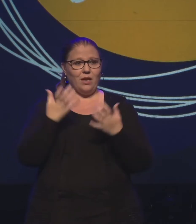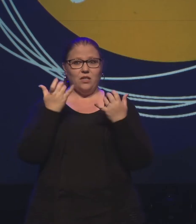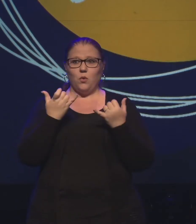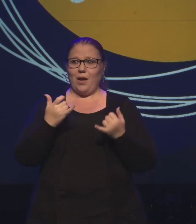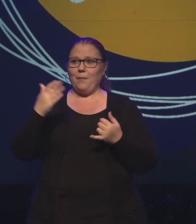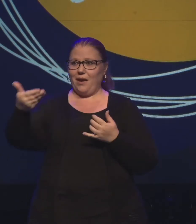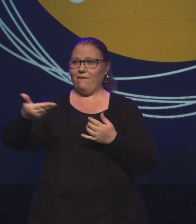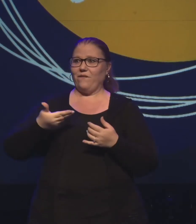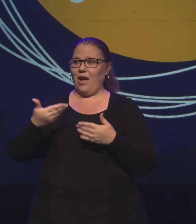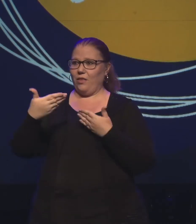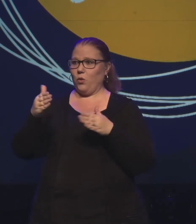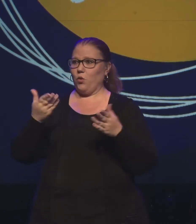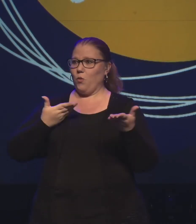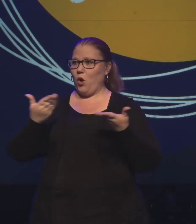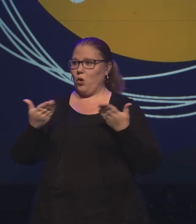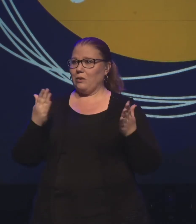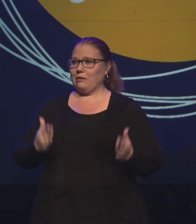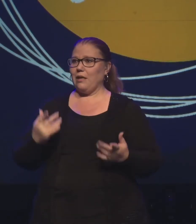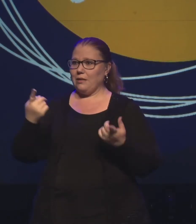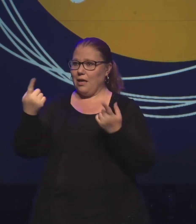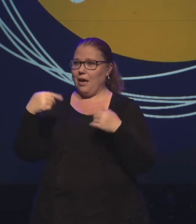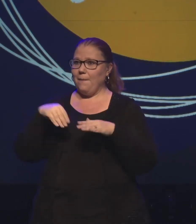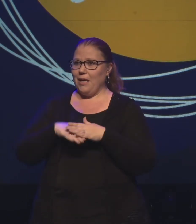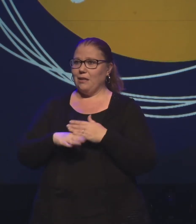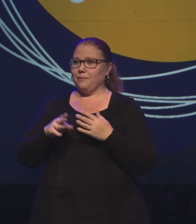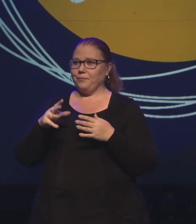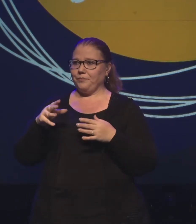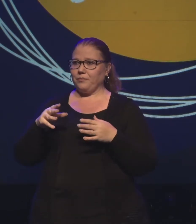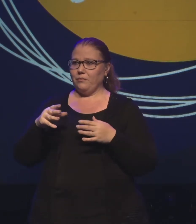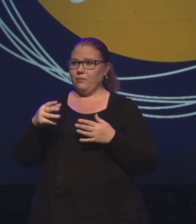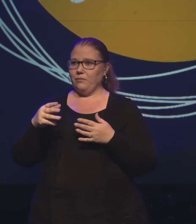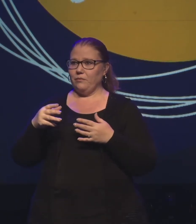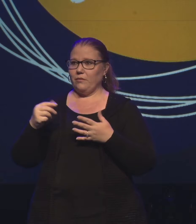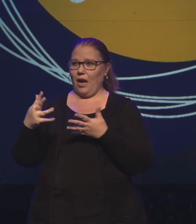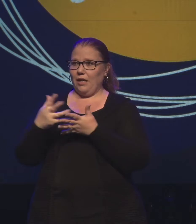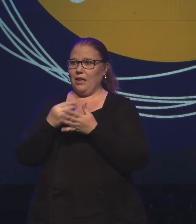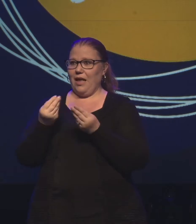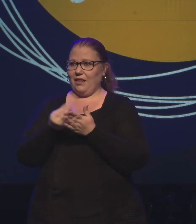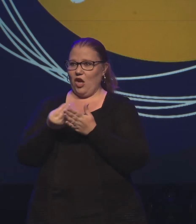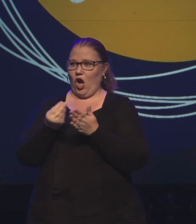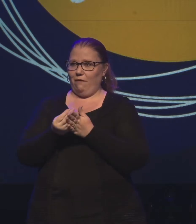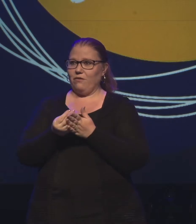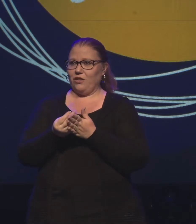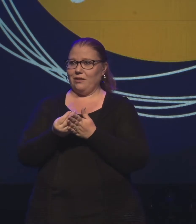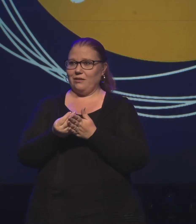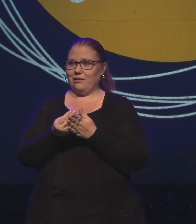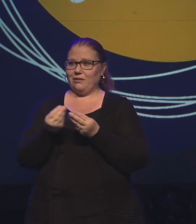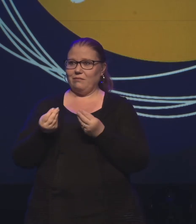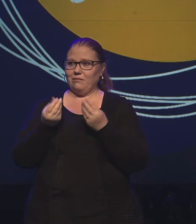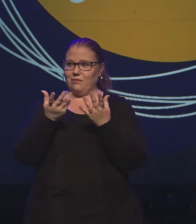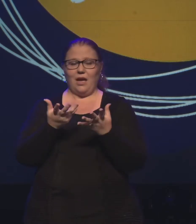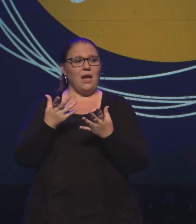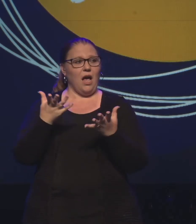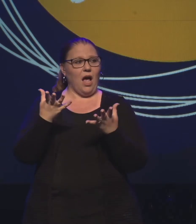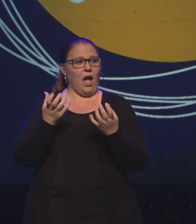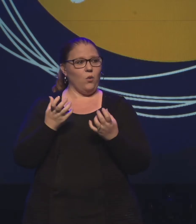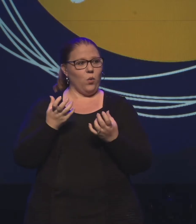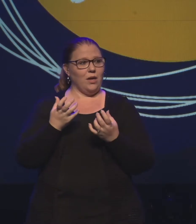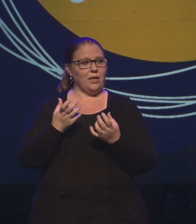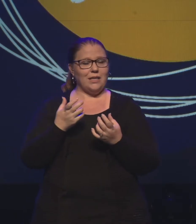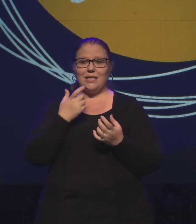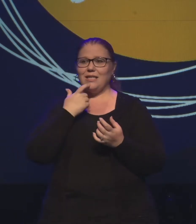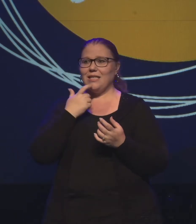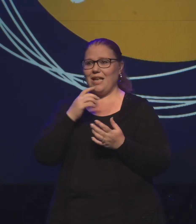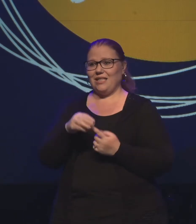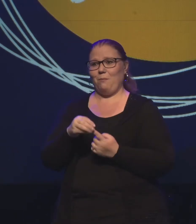I'm going to invite the room host to come on in and receive the offering. And real quick, I want to extend a